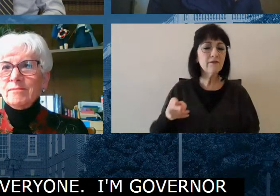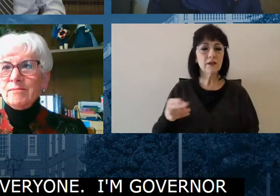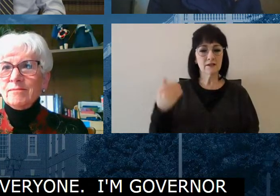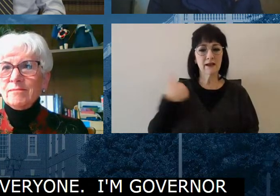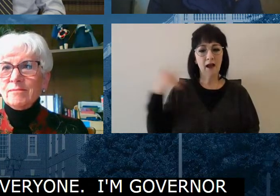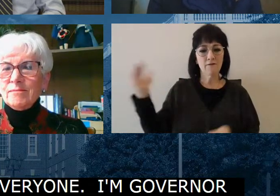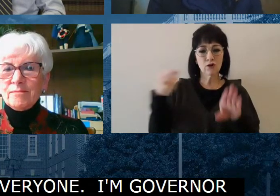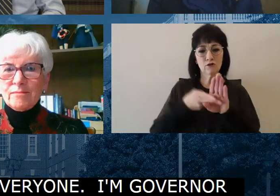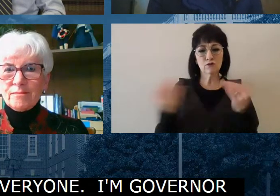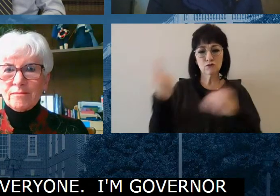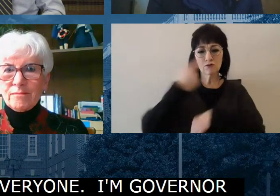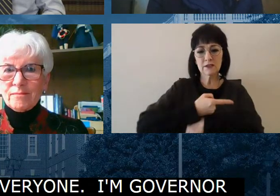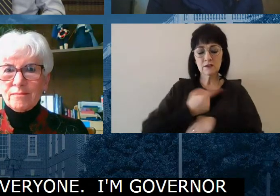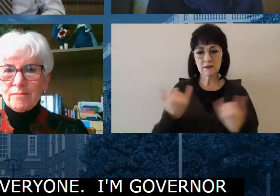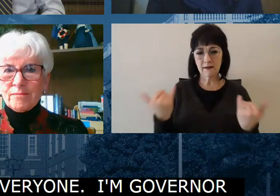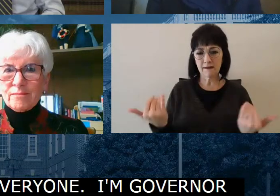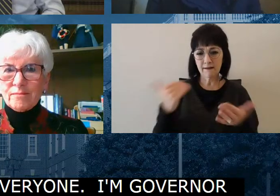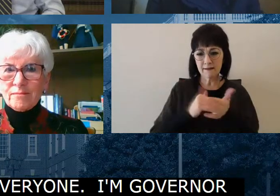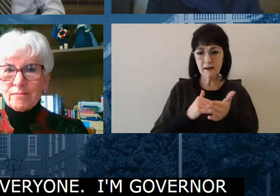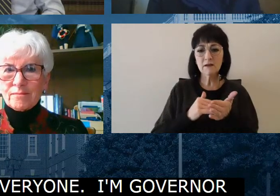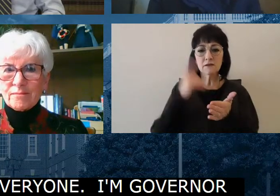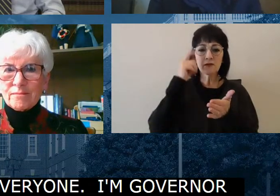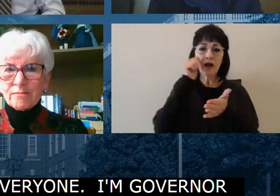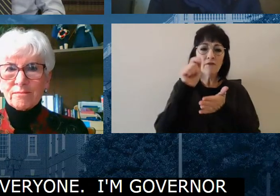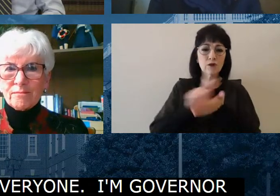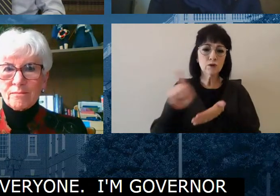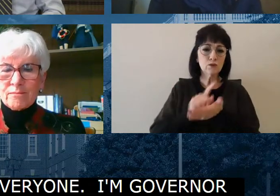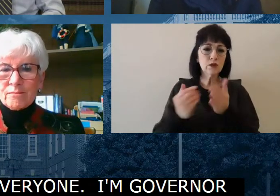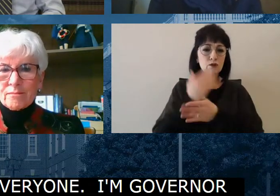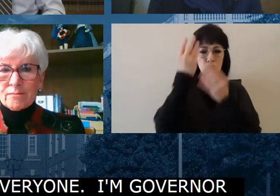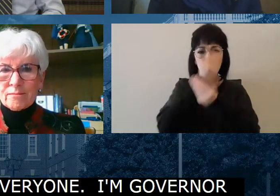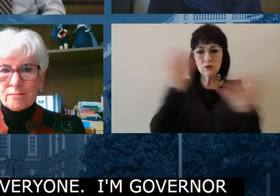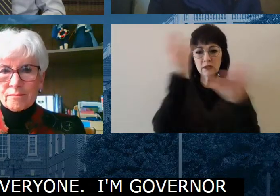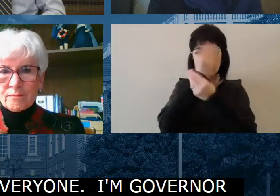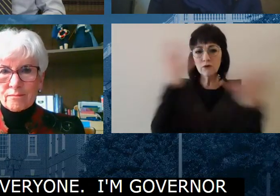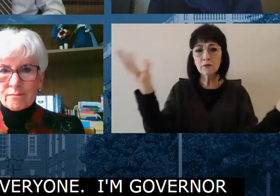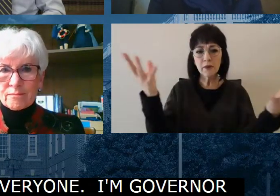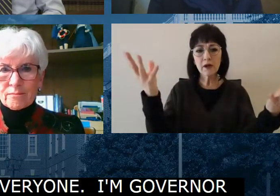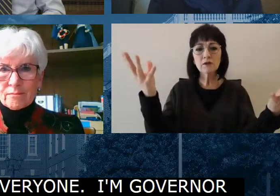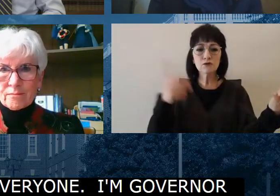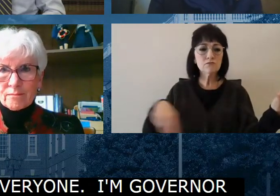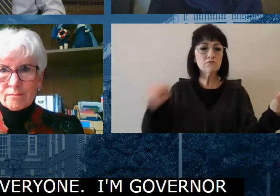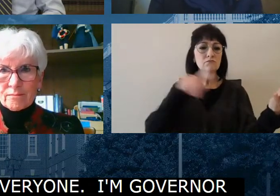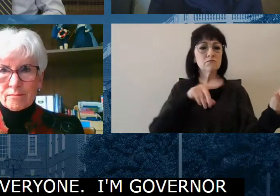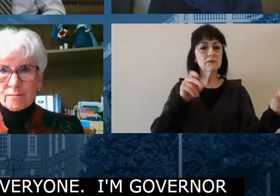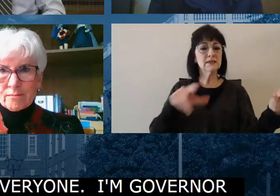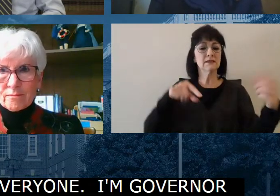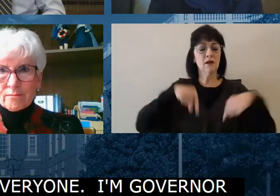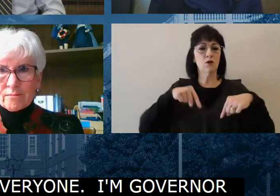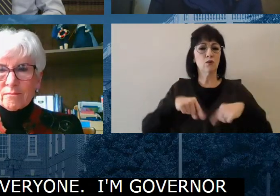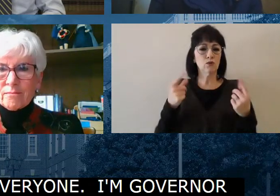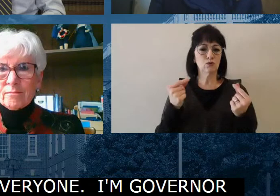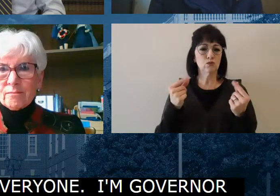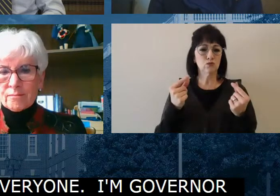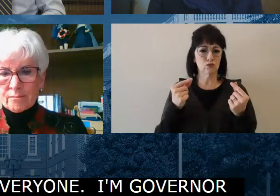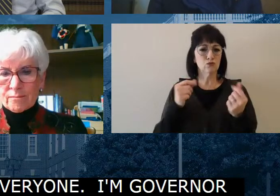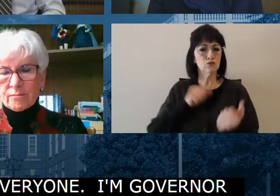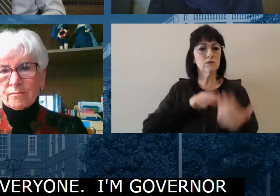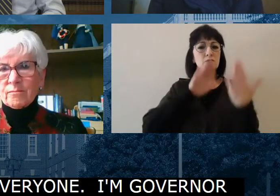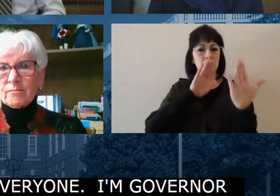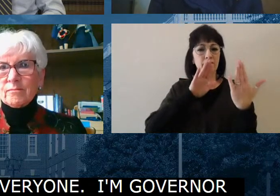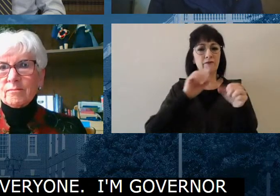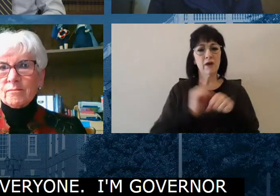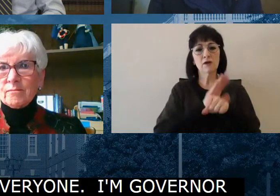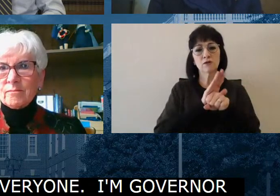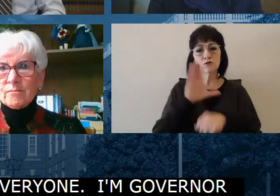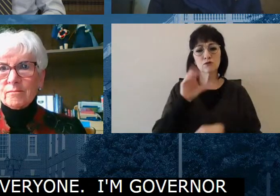usual, for our weekly press conference, our update on Delaware's response to COVID-19. We have a lot of really good